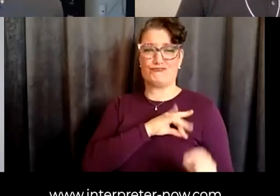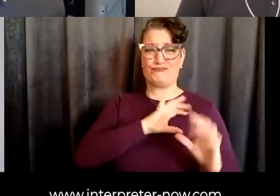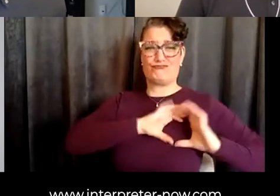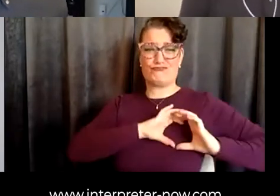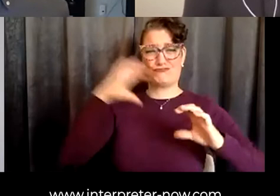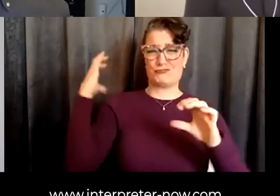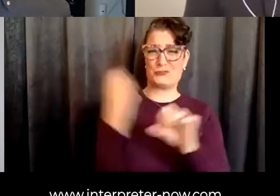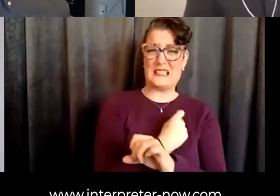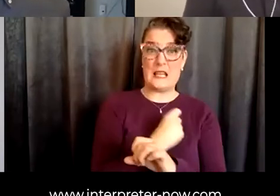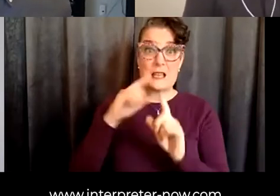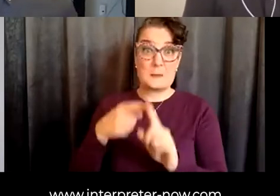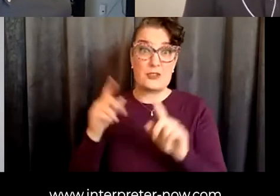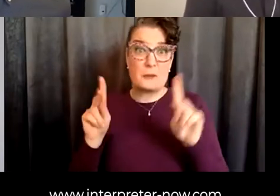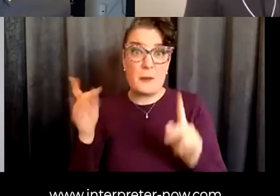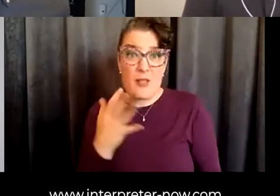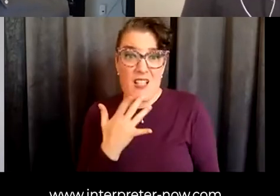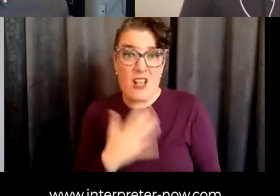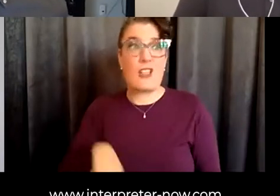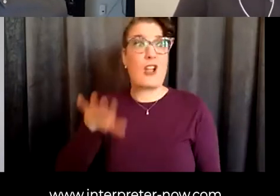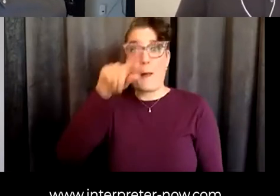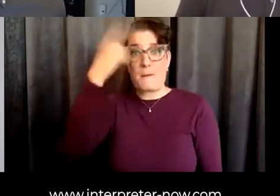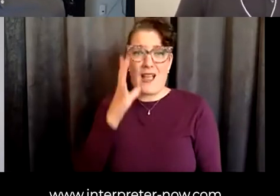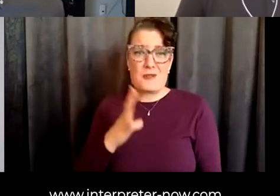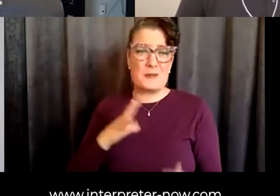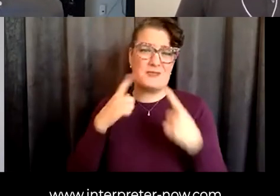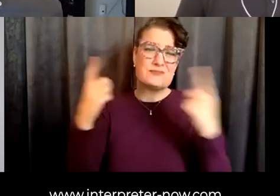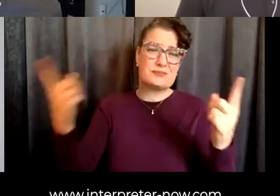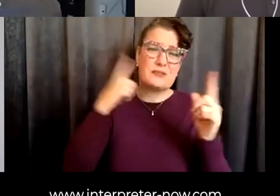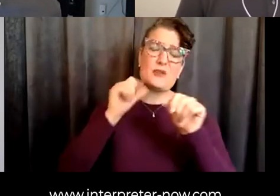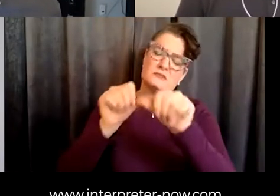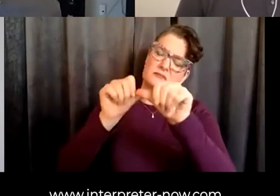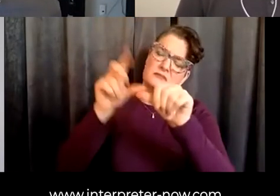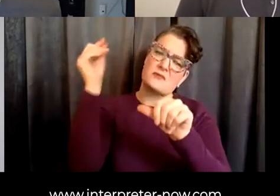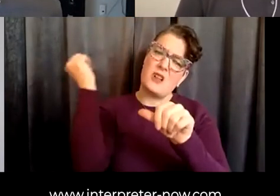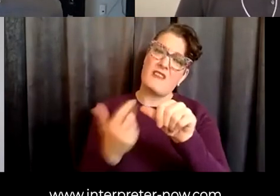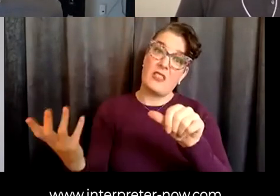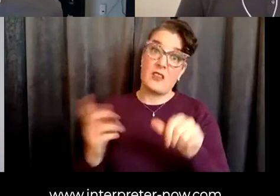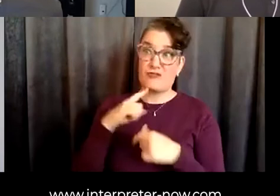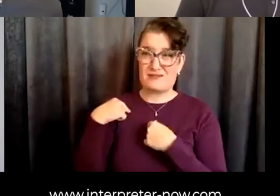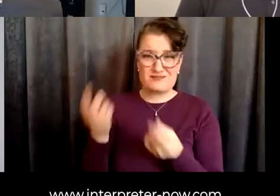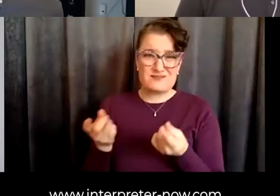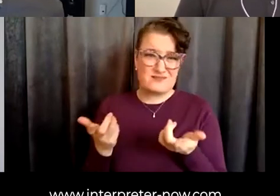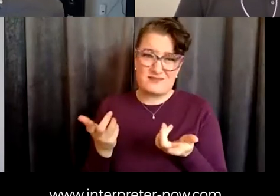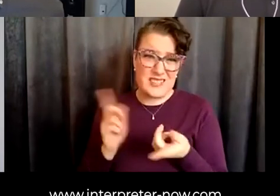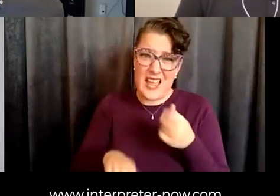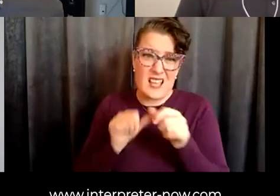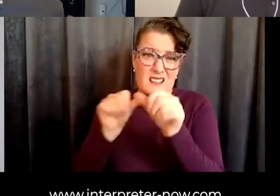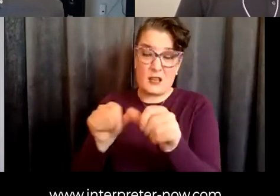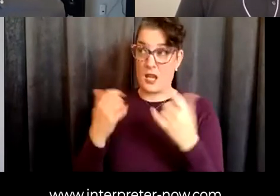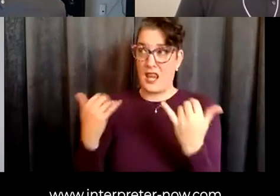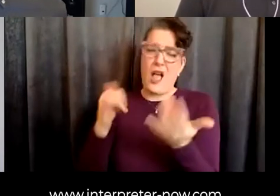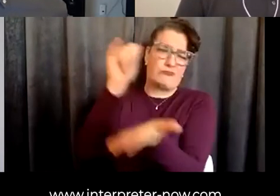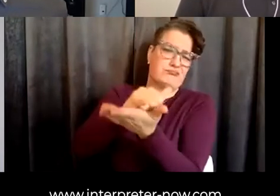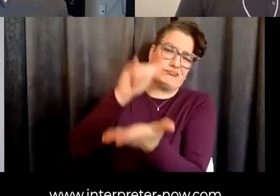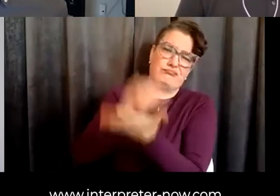Black women, we are known to do it all. That was never sustainable. And it's really not now. So no, there's no